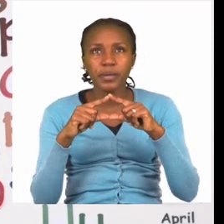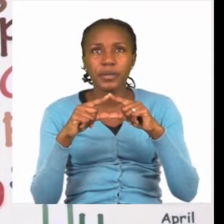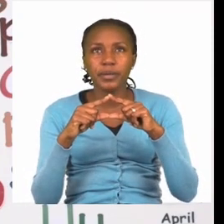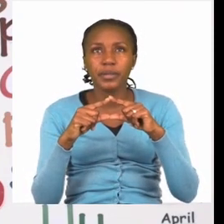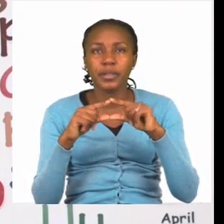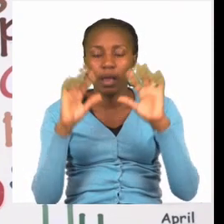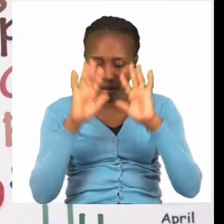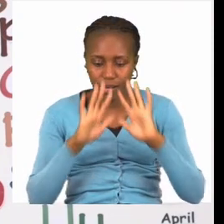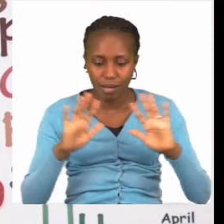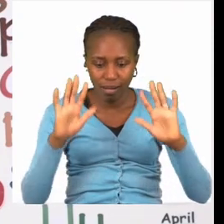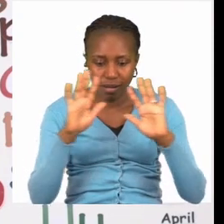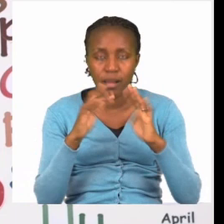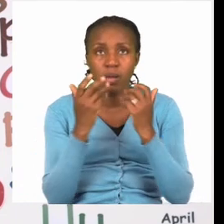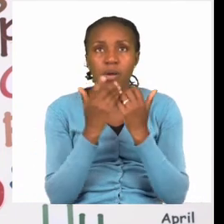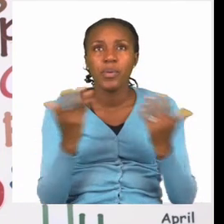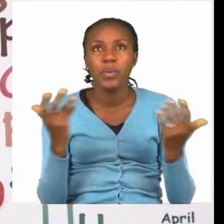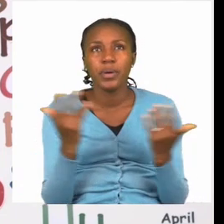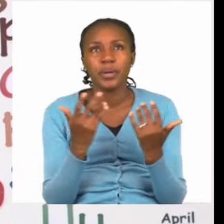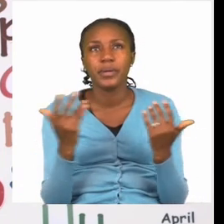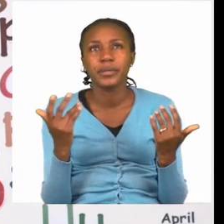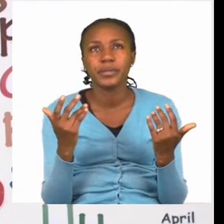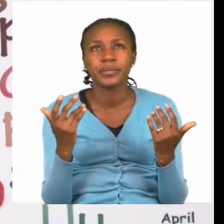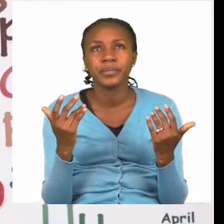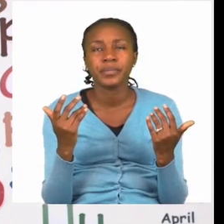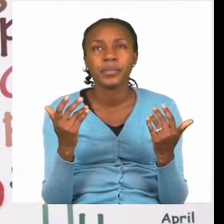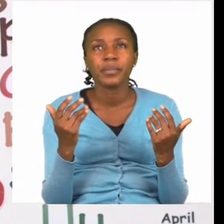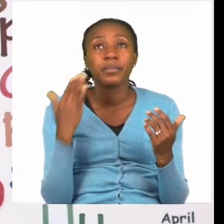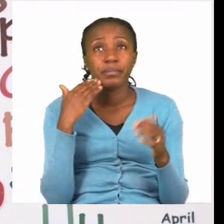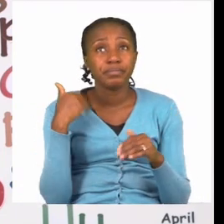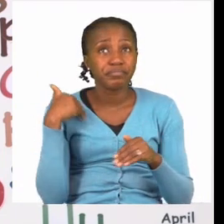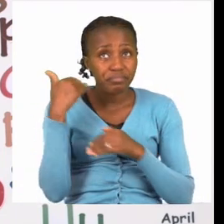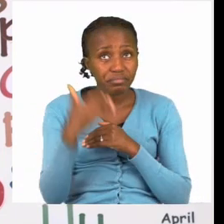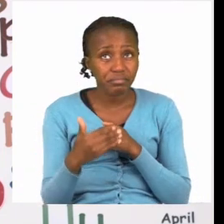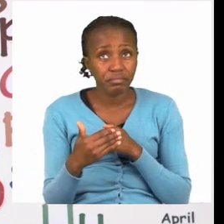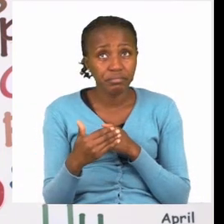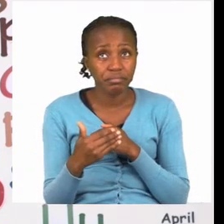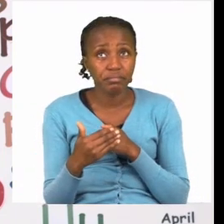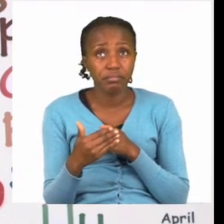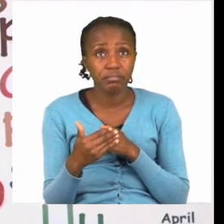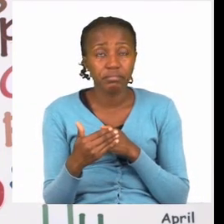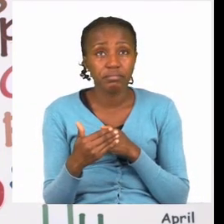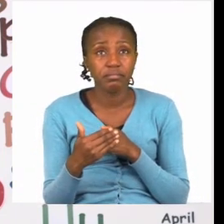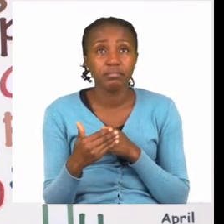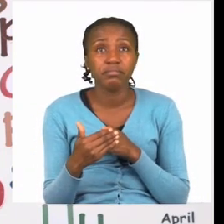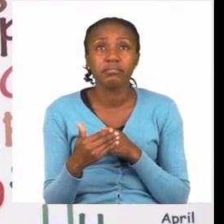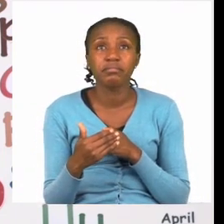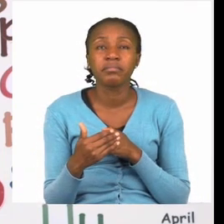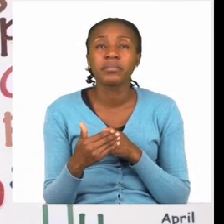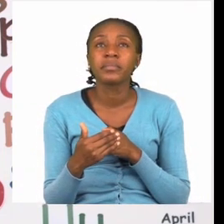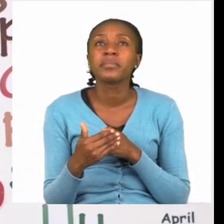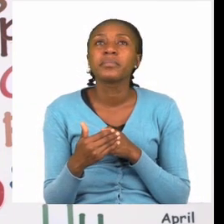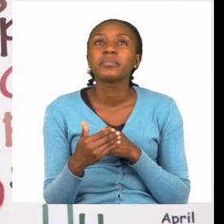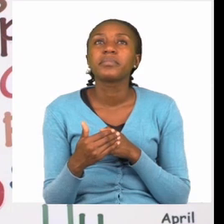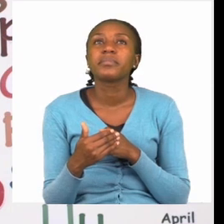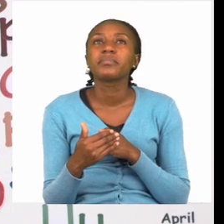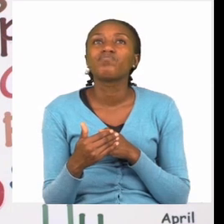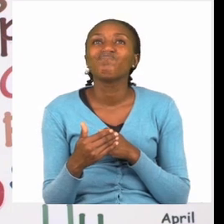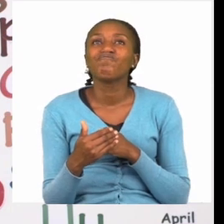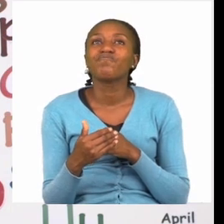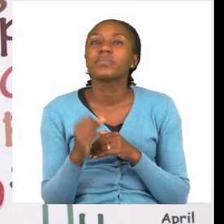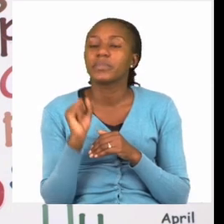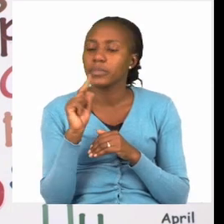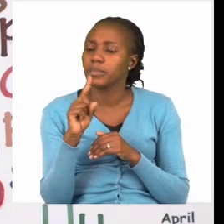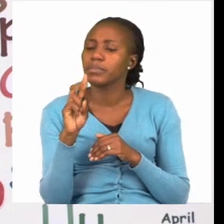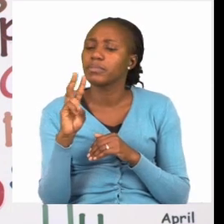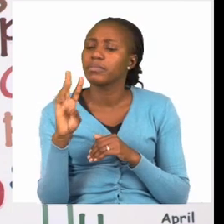color them green. And after you have colored them green, you must go ahead and count